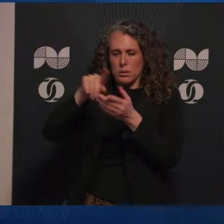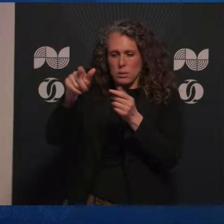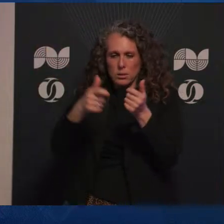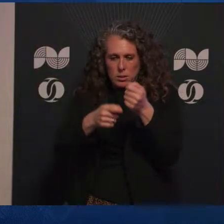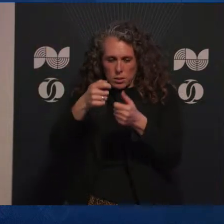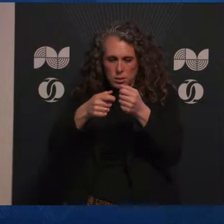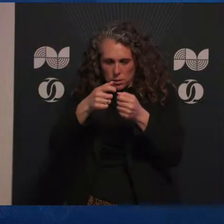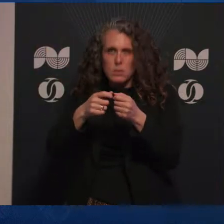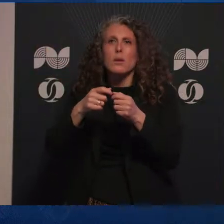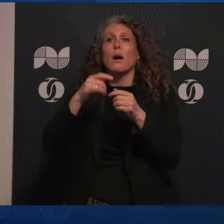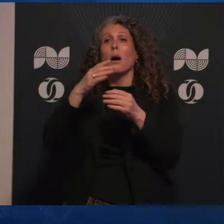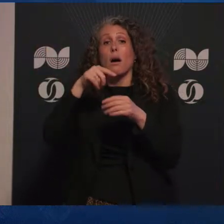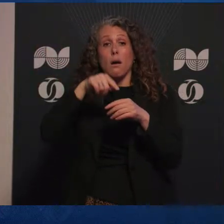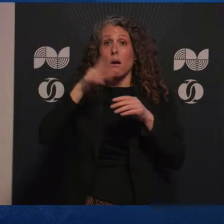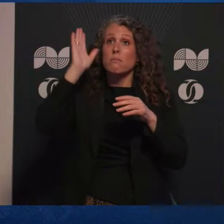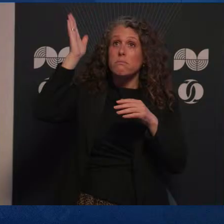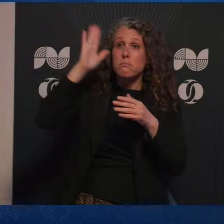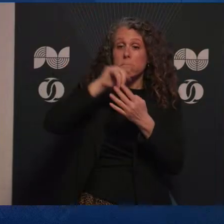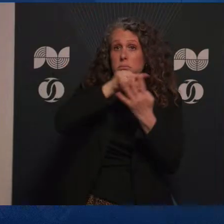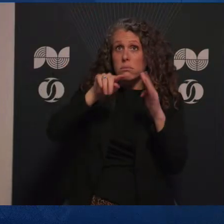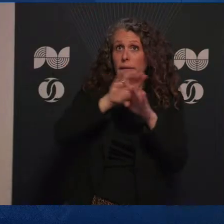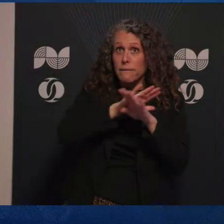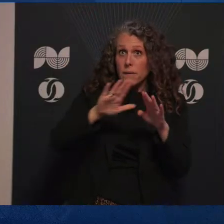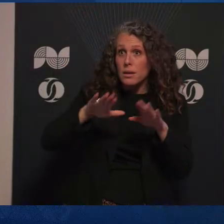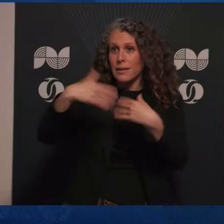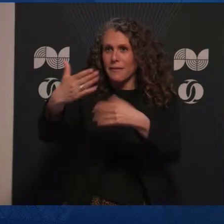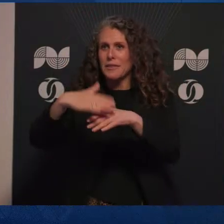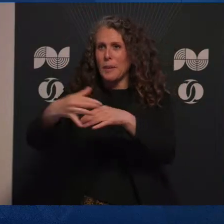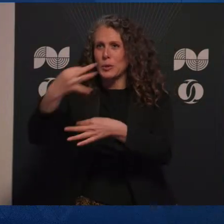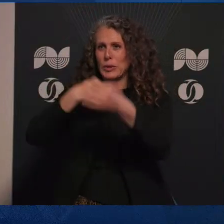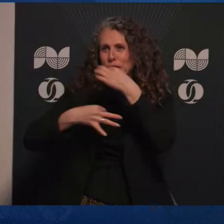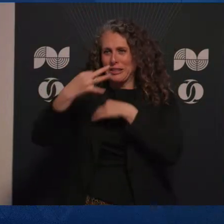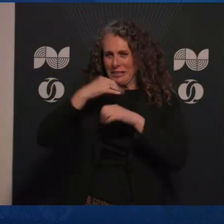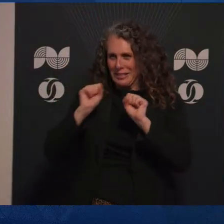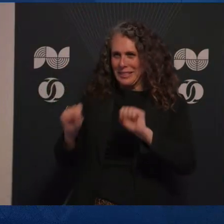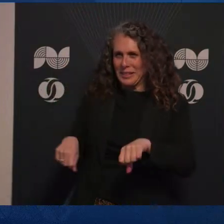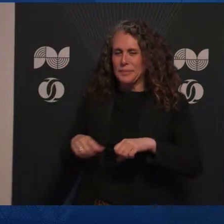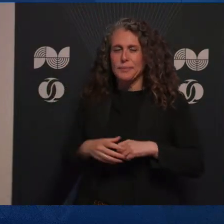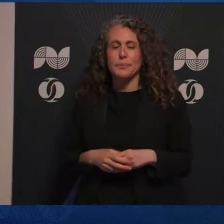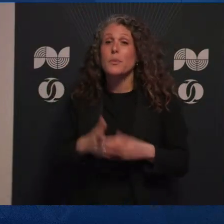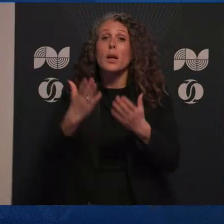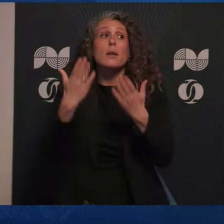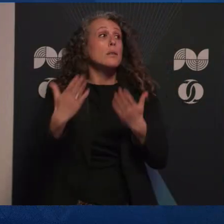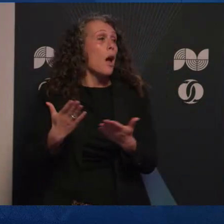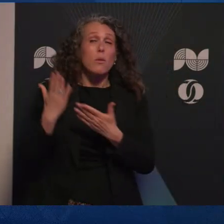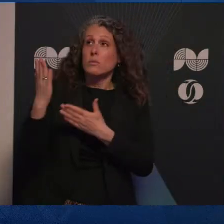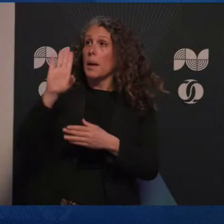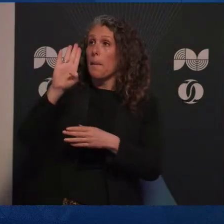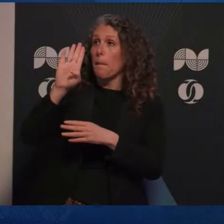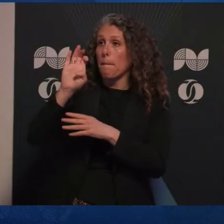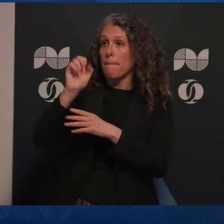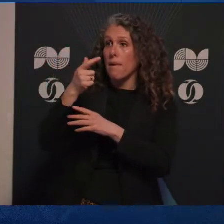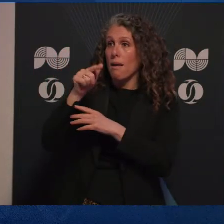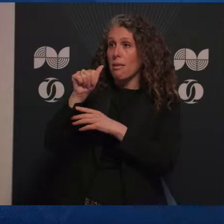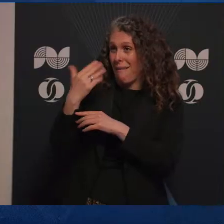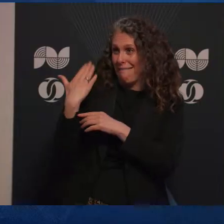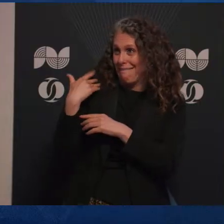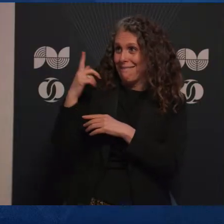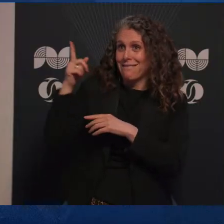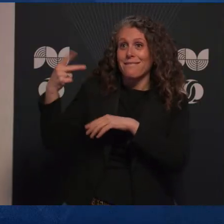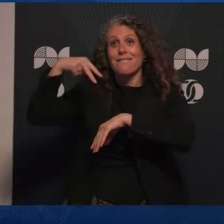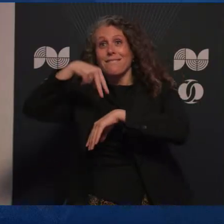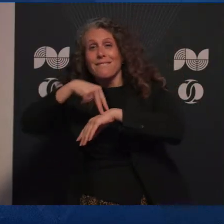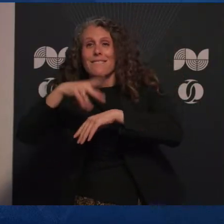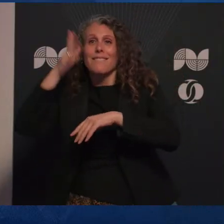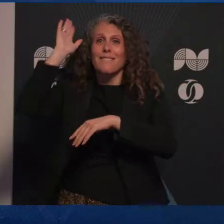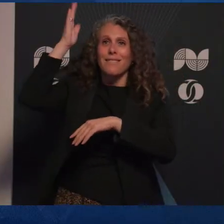for those. Okay, so let's get started. I'm actually going to start with Beata just to pick up on a couple of things that she mentioned. On the